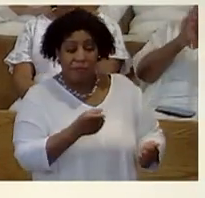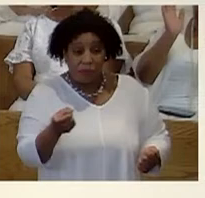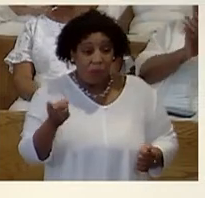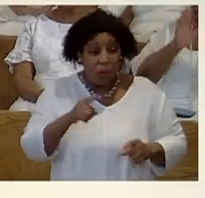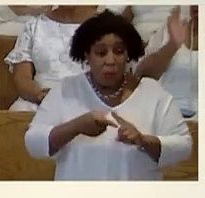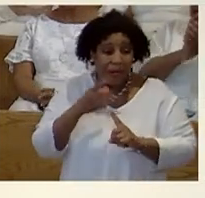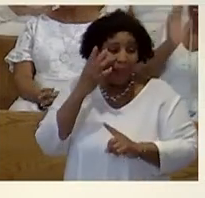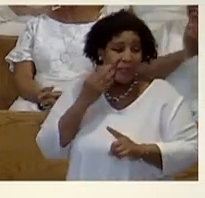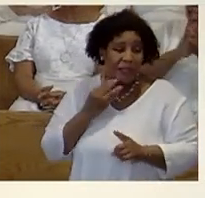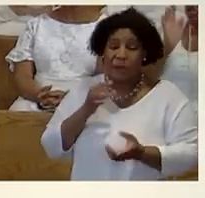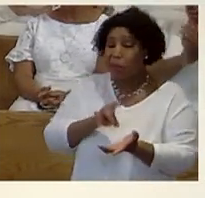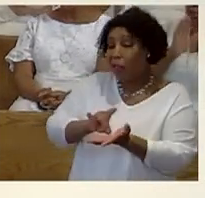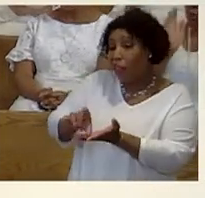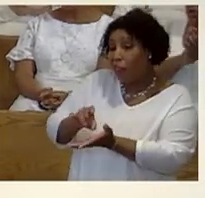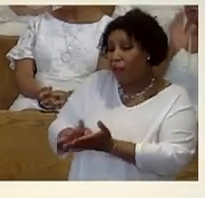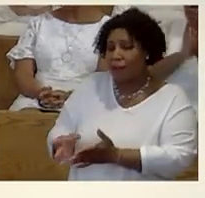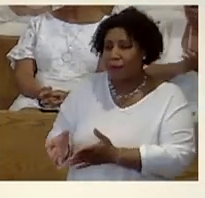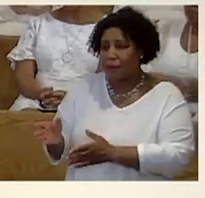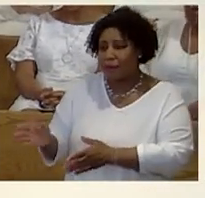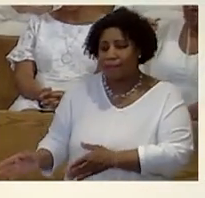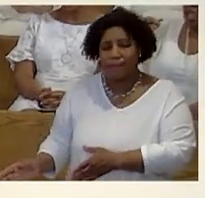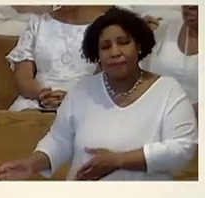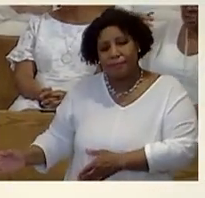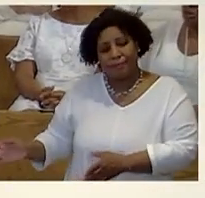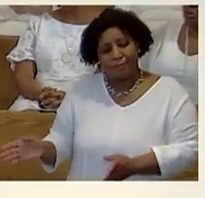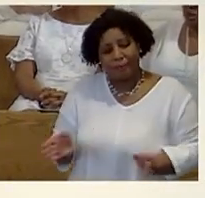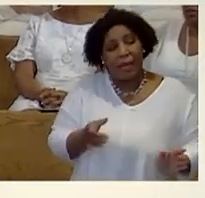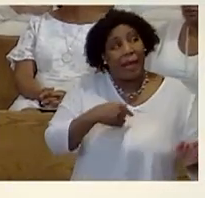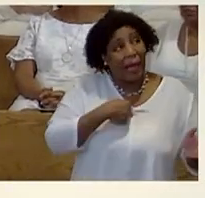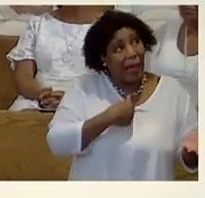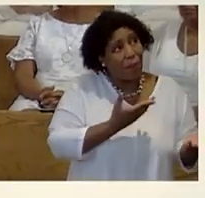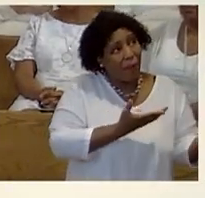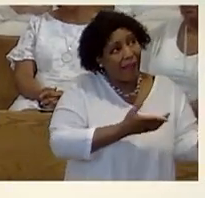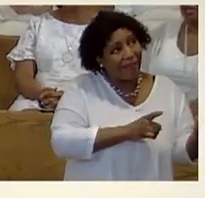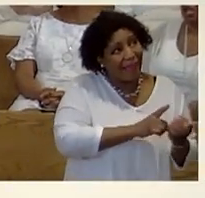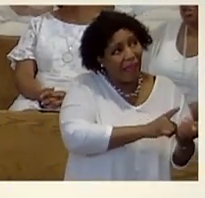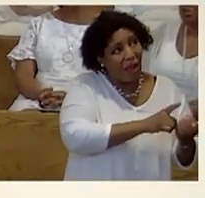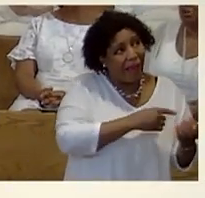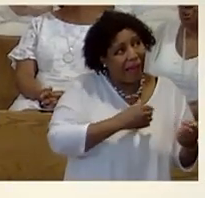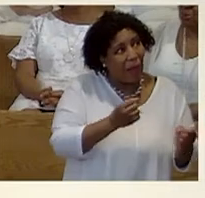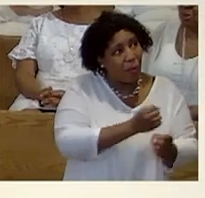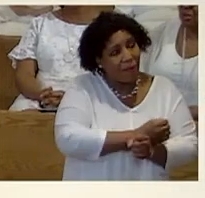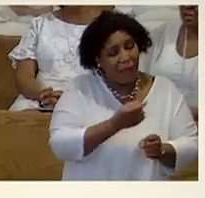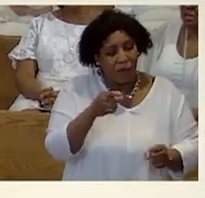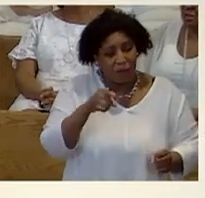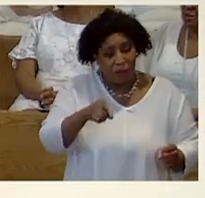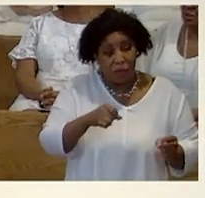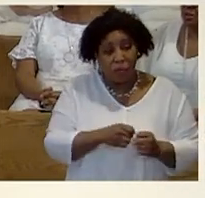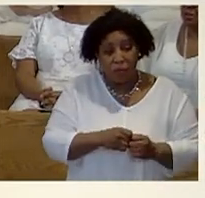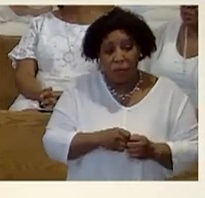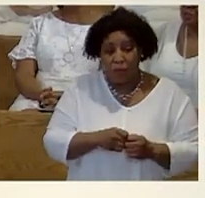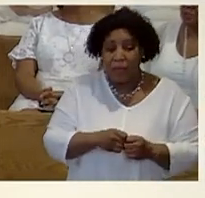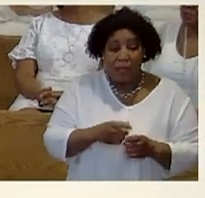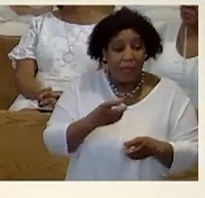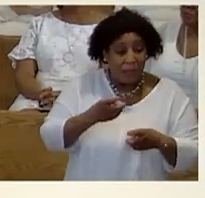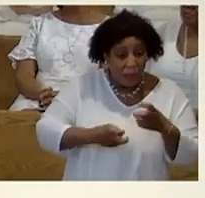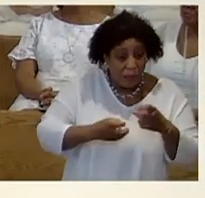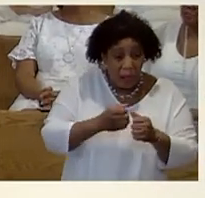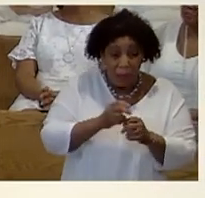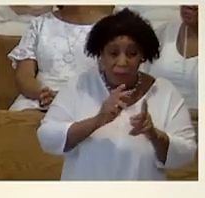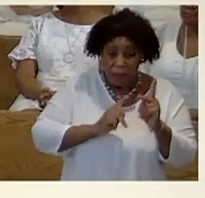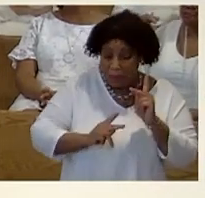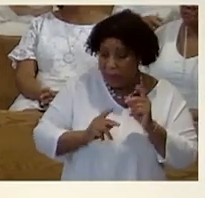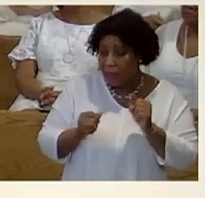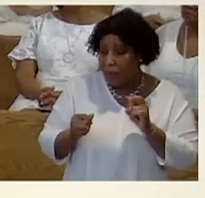through rejection, step on to the side, because I'm right there and I will fight your battles. And the problem with people